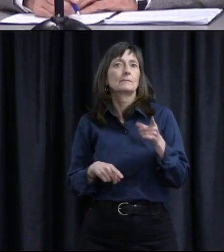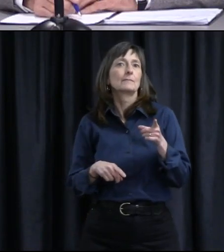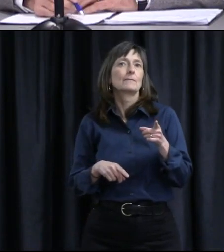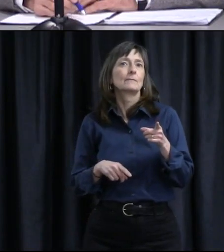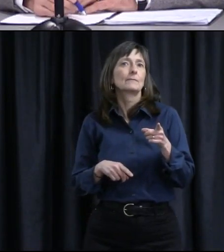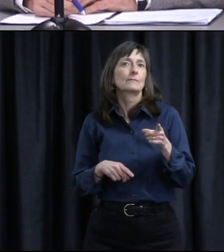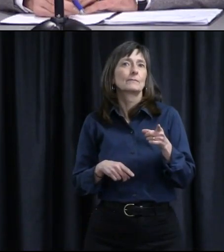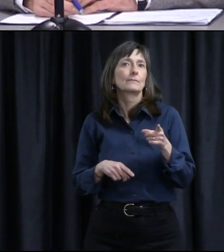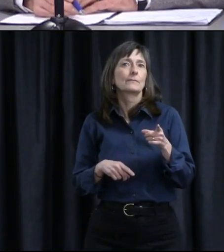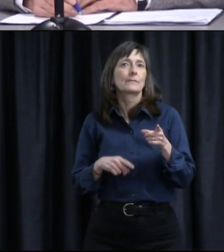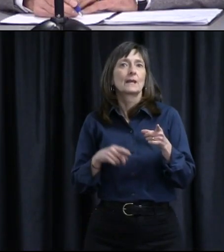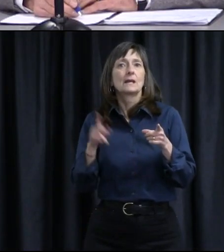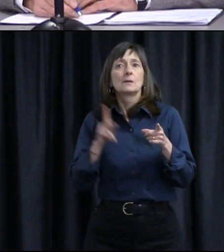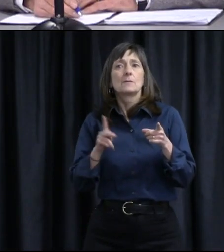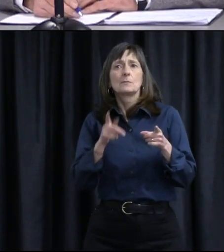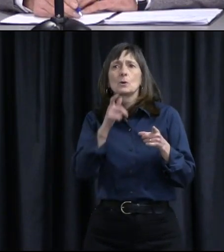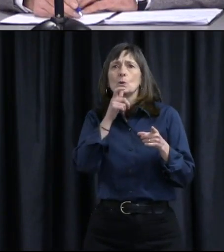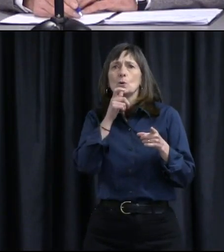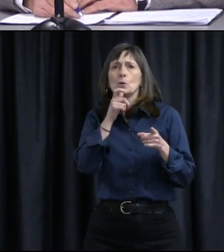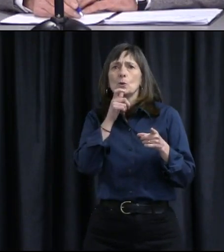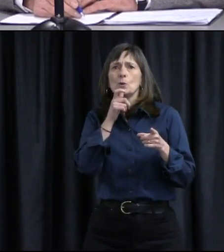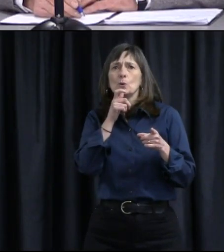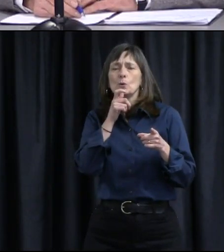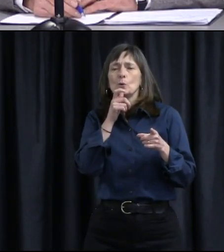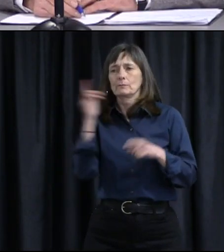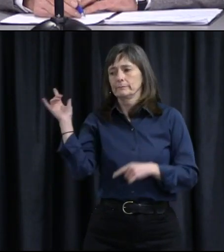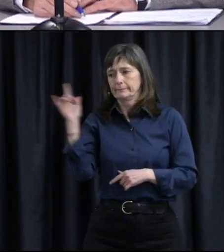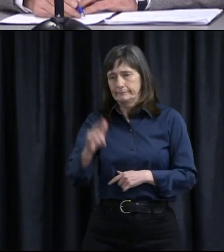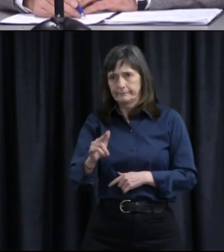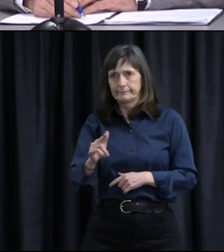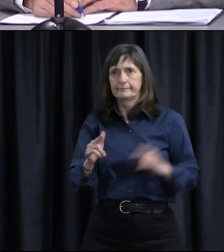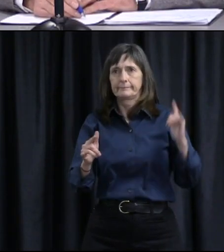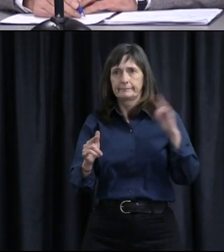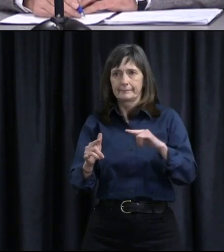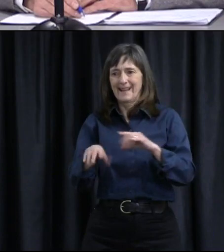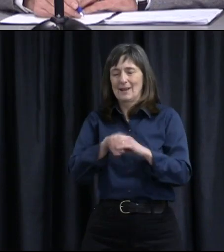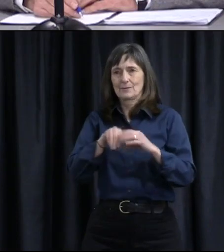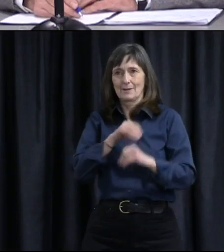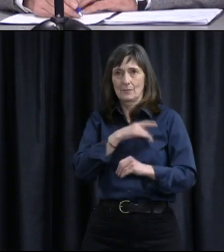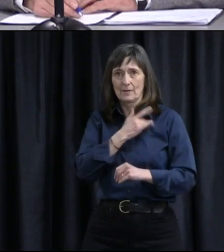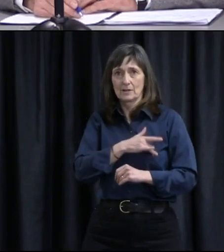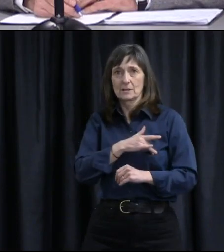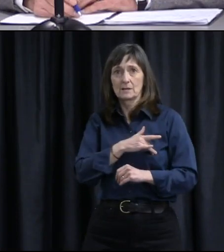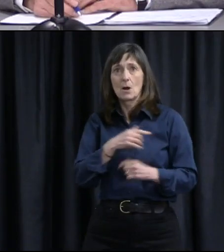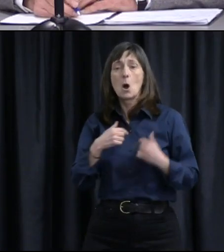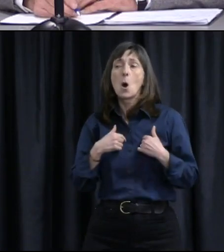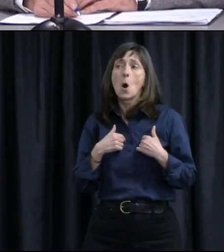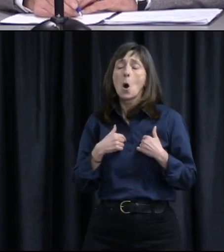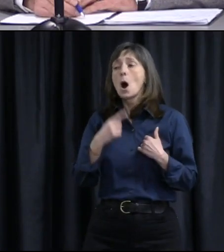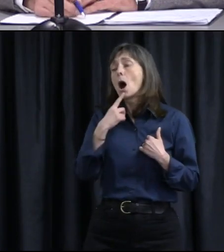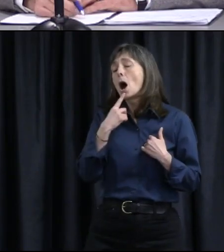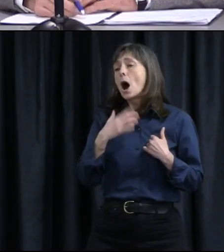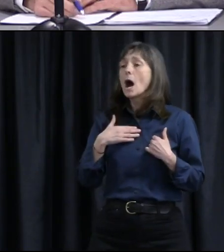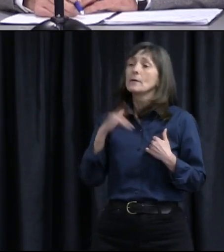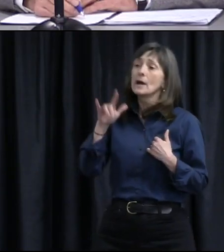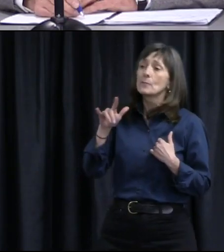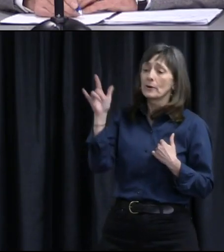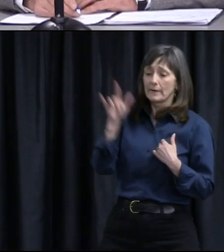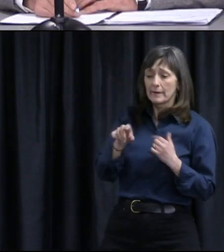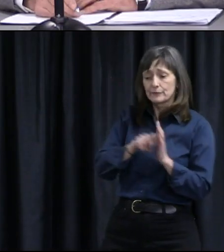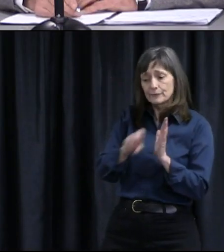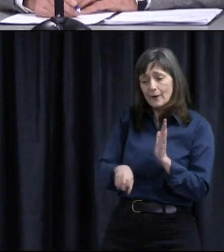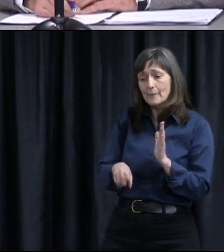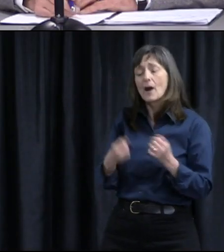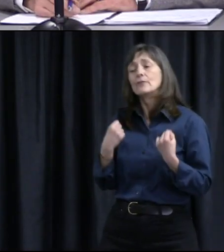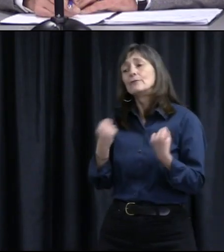Question about people who are returning from outside the province. We're seeing lots of reports of people saying, on my way home from the airport, I'm